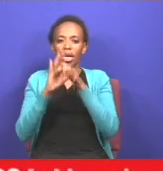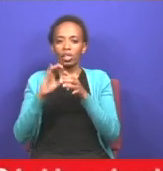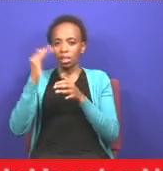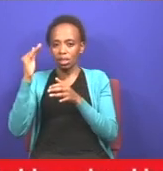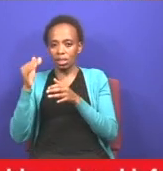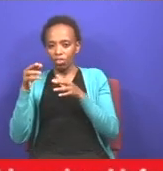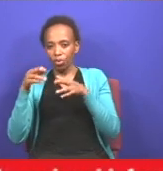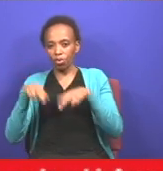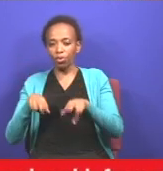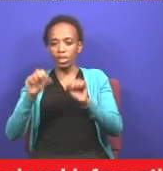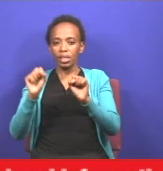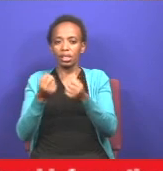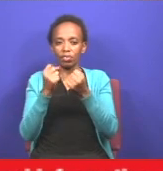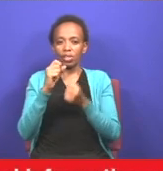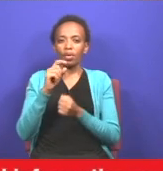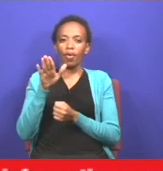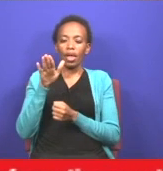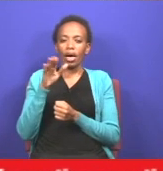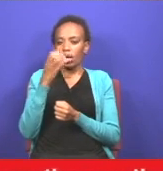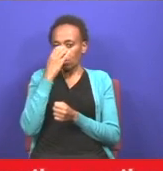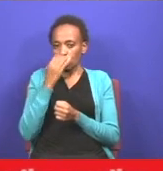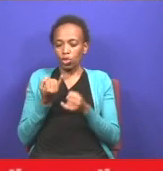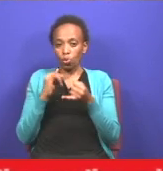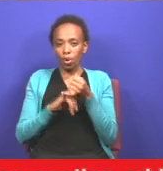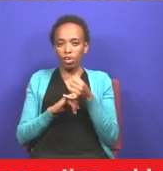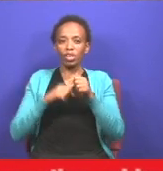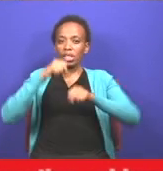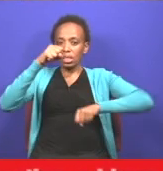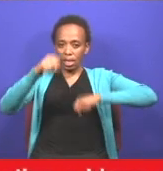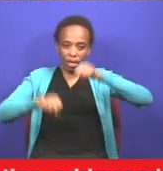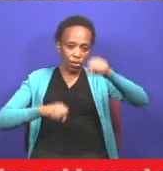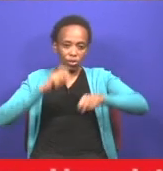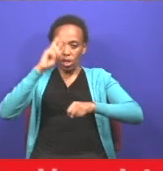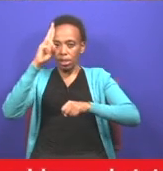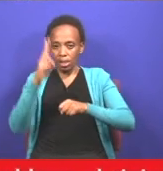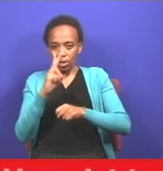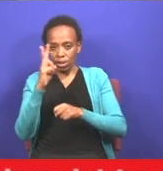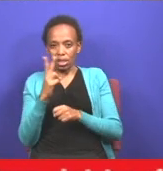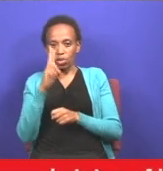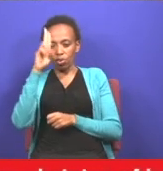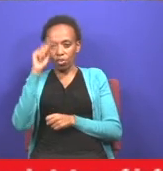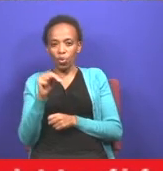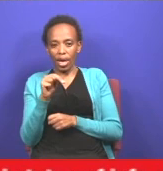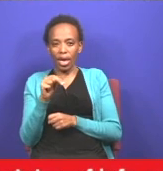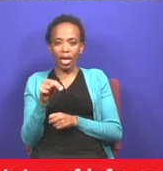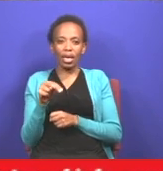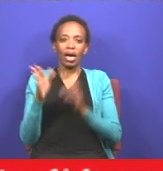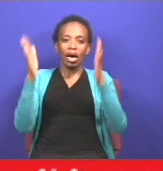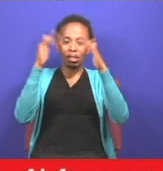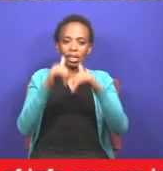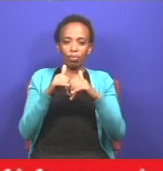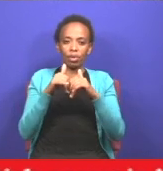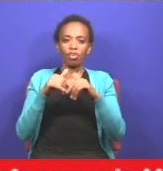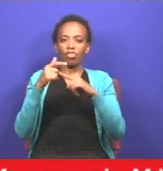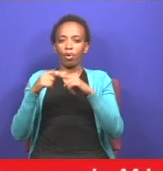for Road Safety, First Lady Rachel Ruto cycled to the second session of the United Nations Habitat Assembly from